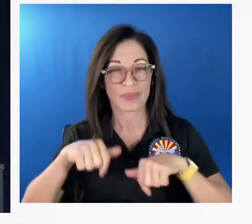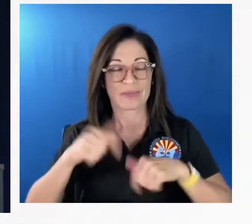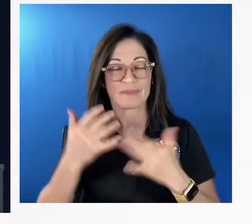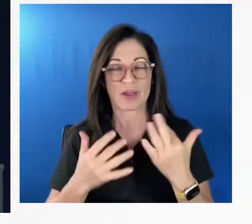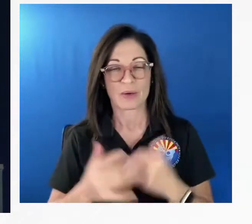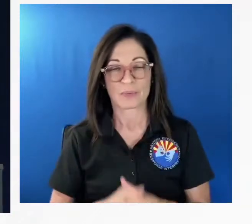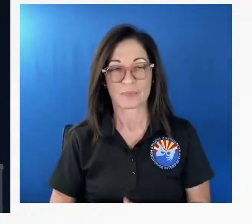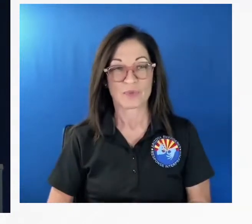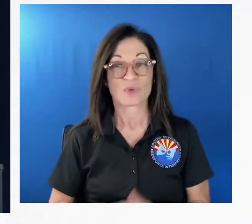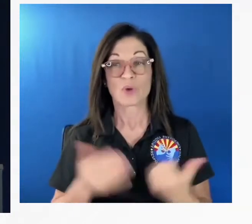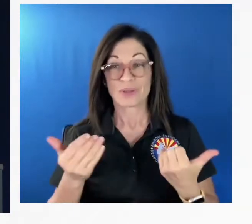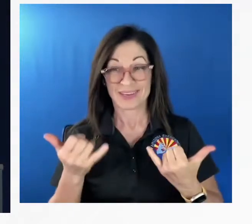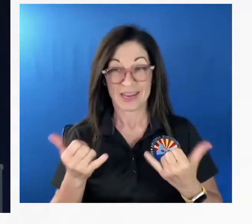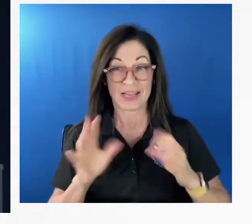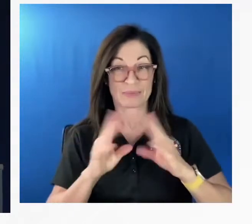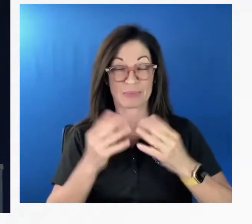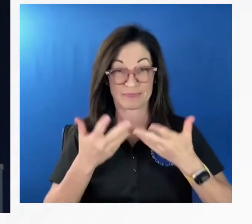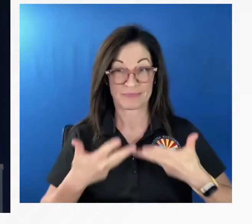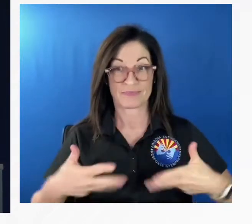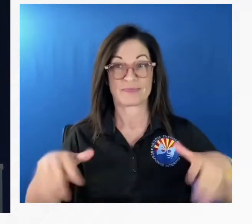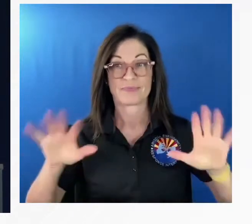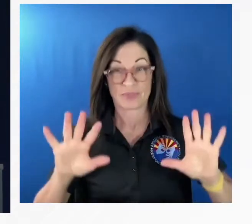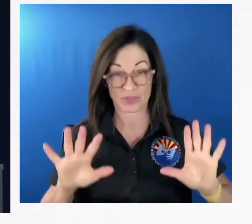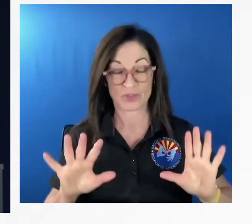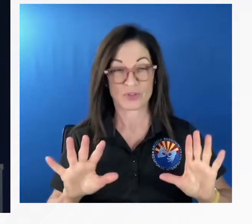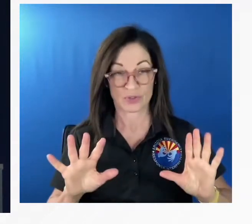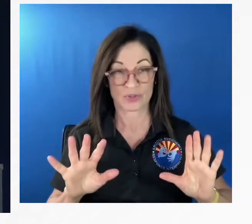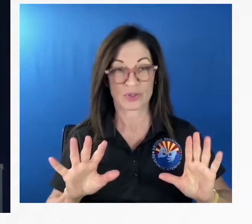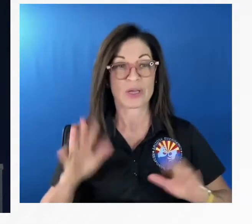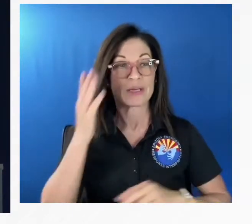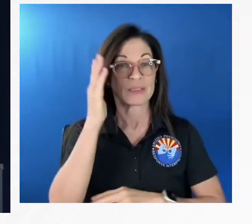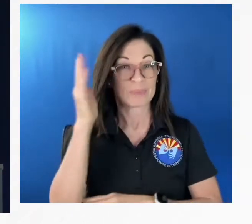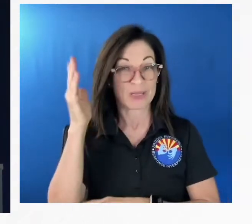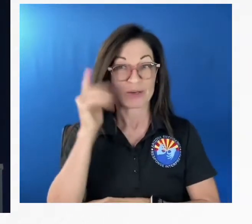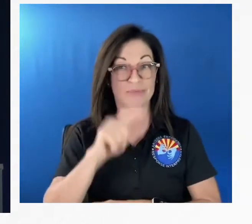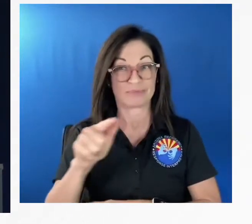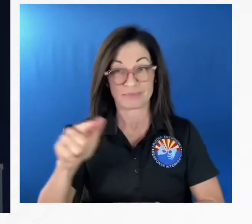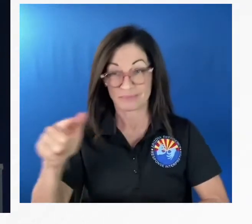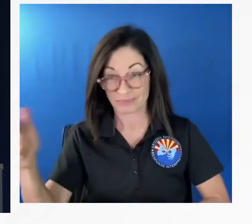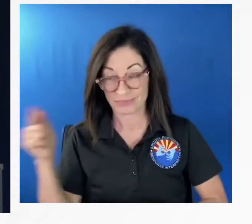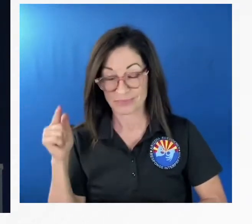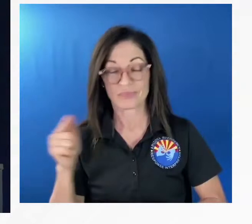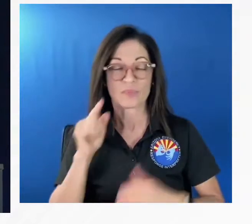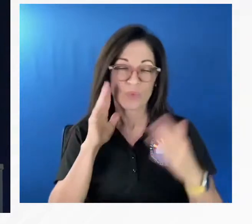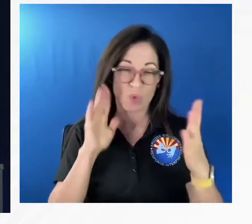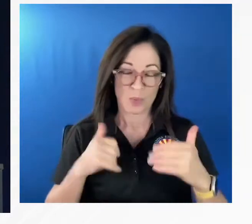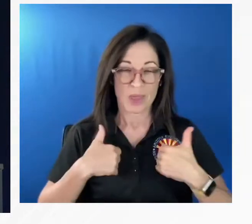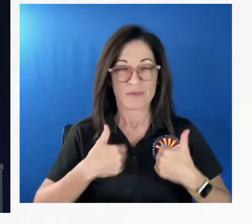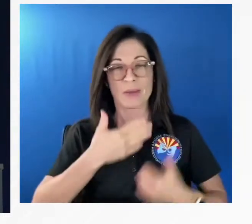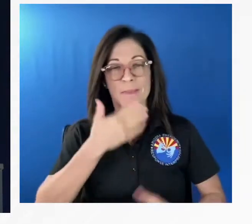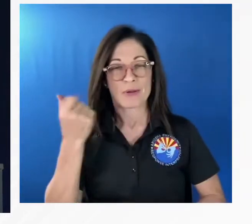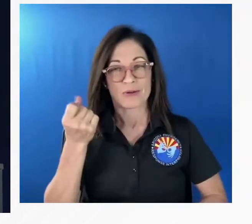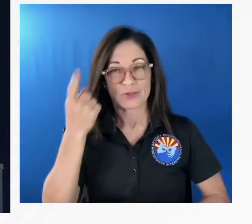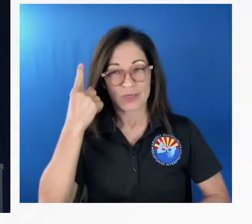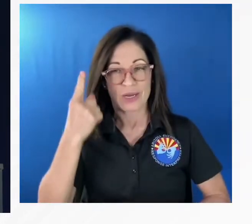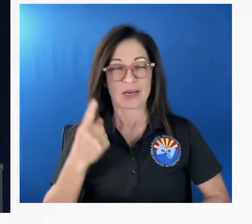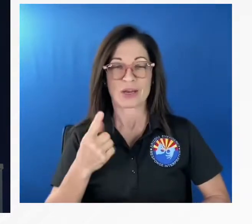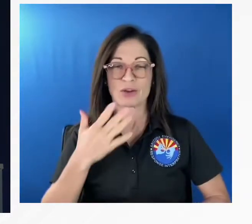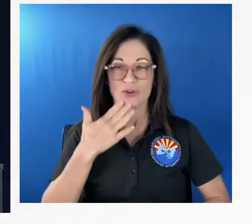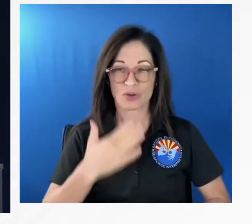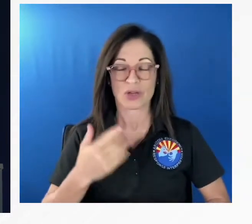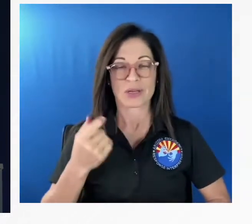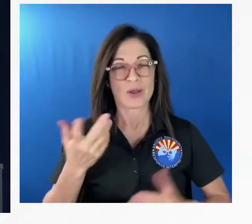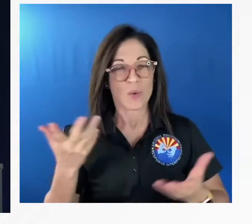of the evening, at the end of our session, hopefully you'll have a good sense of the fire